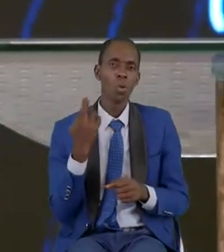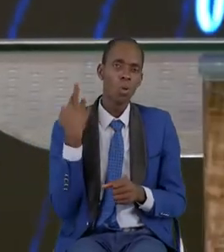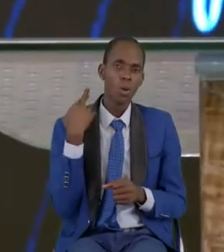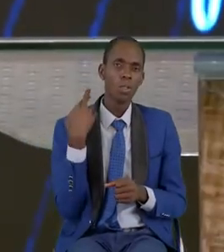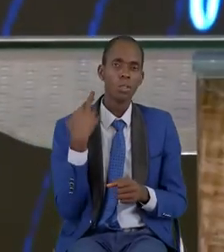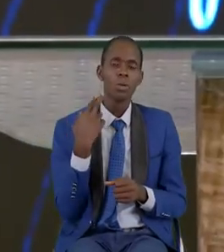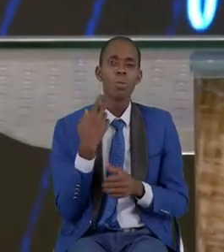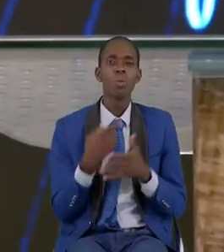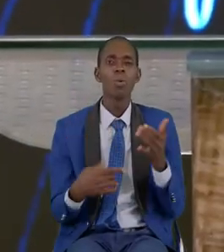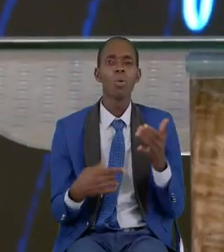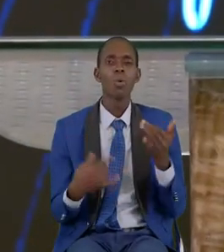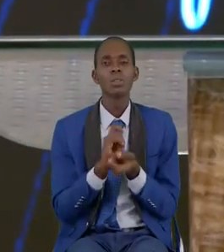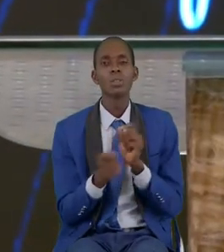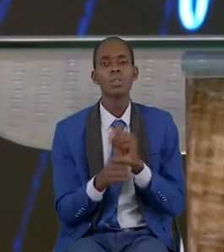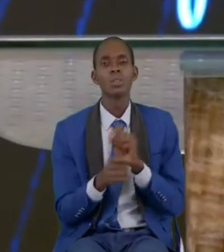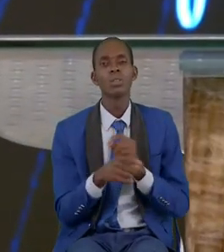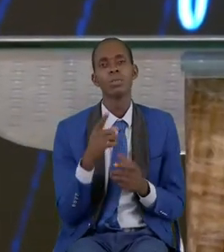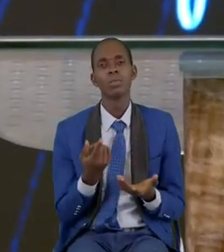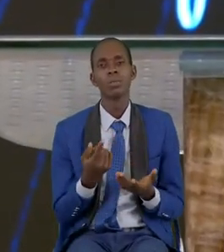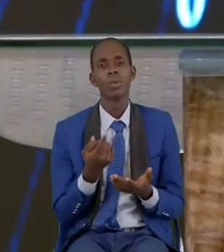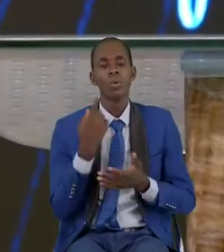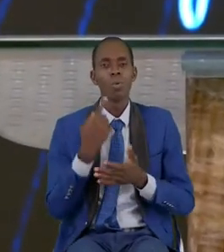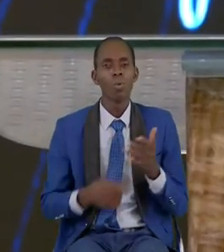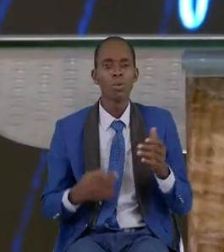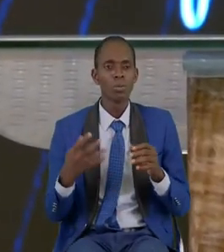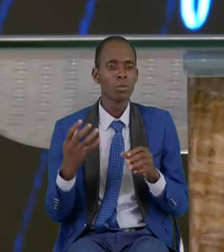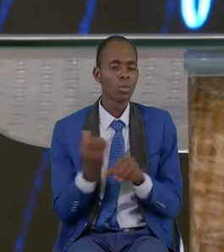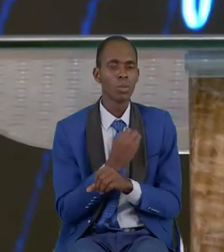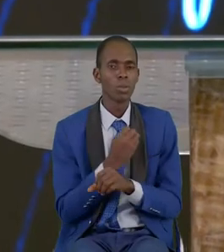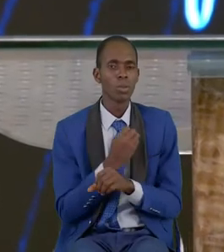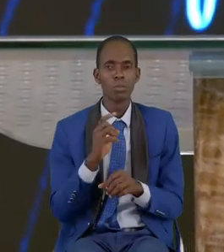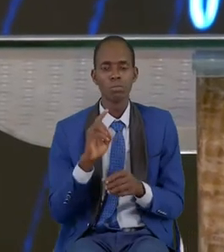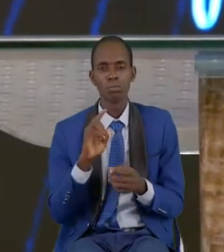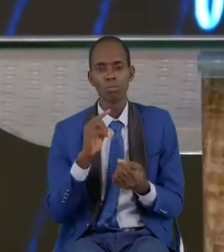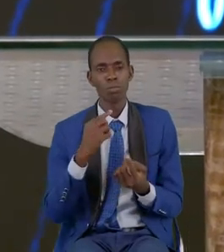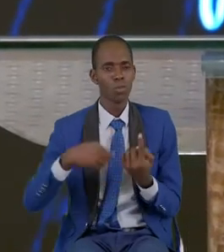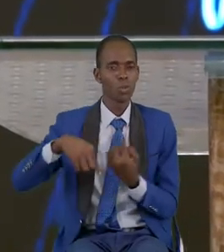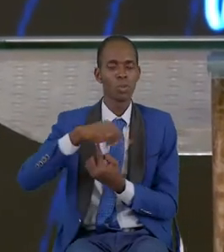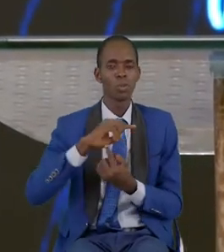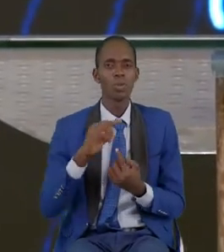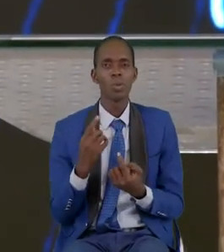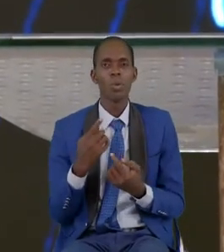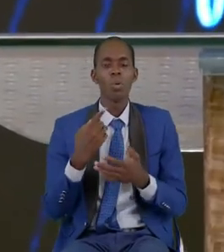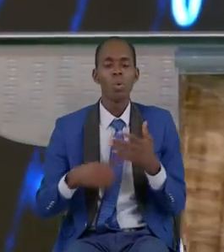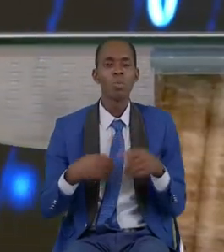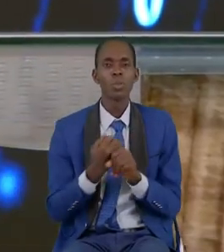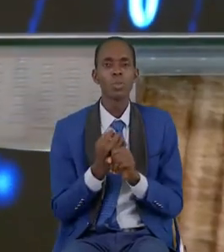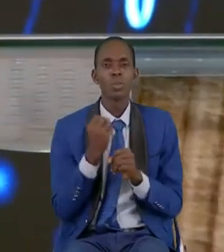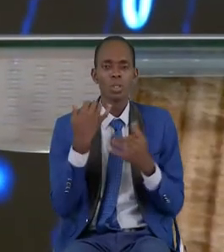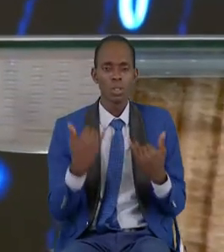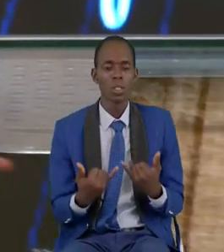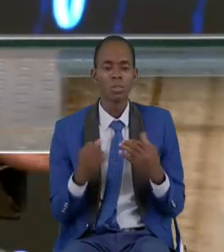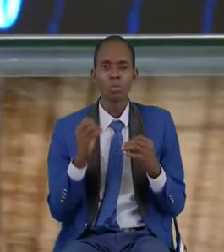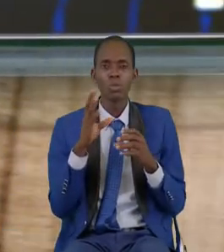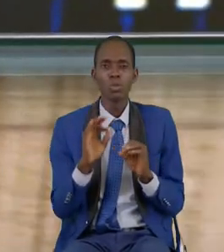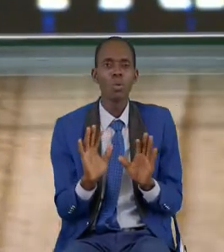you? What turned you around? What made you so fearful? Why are you fidgeting? And